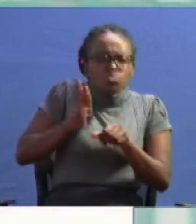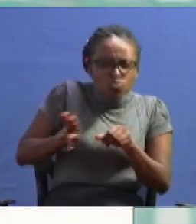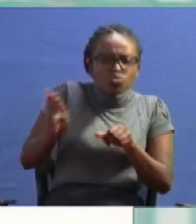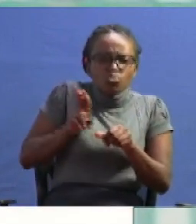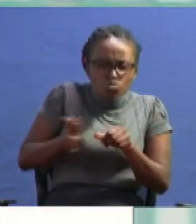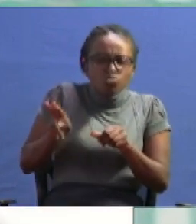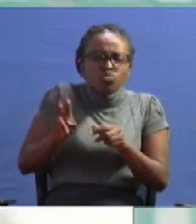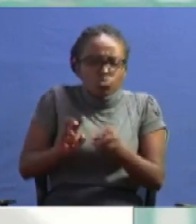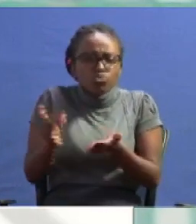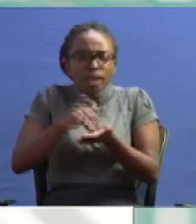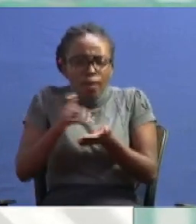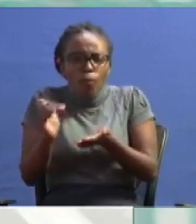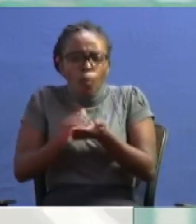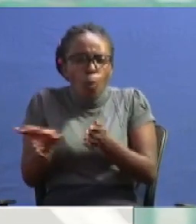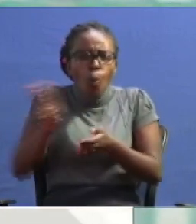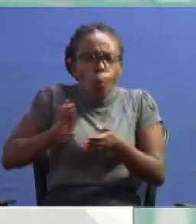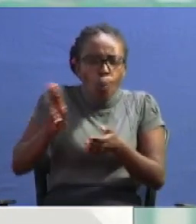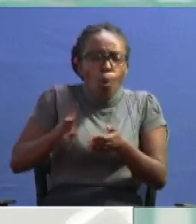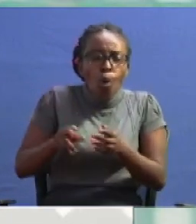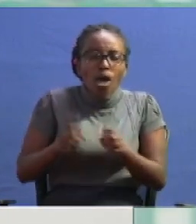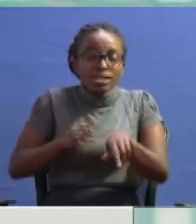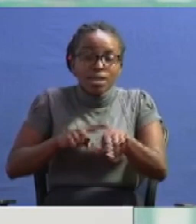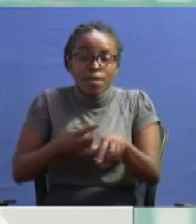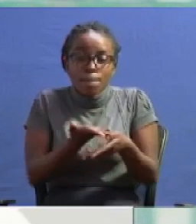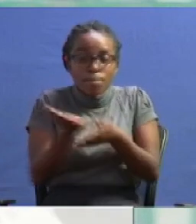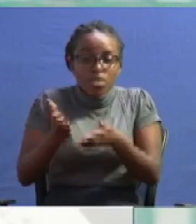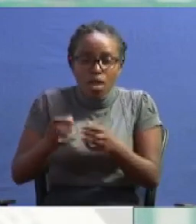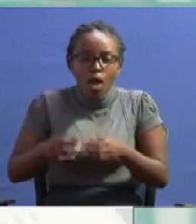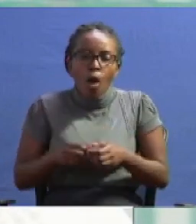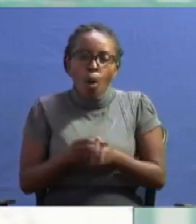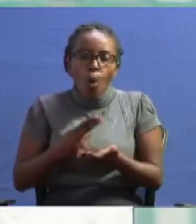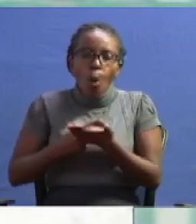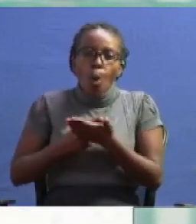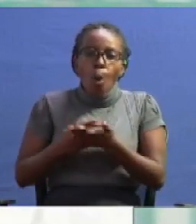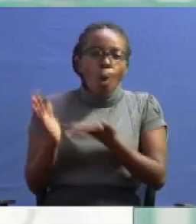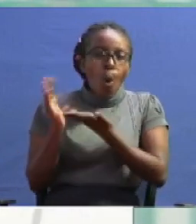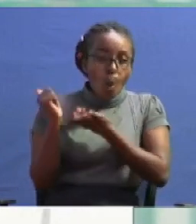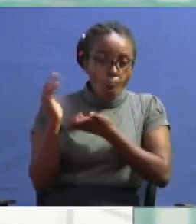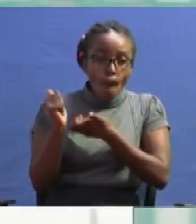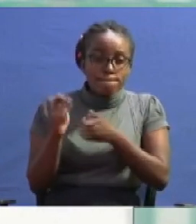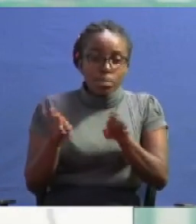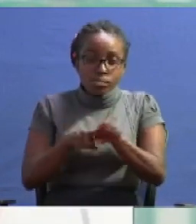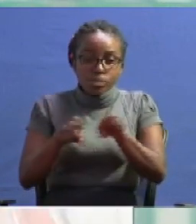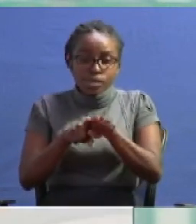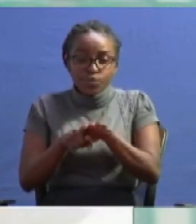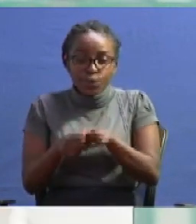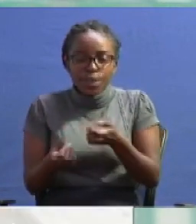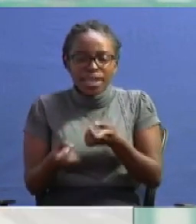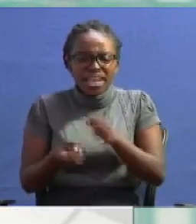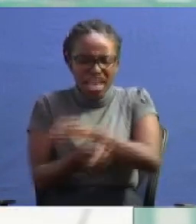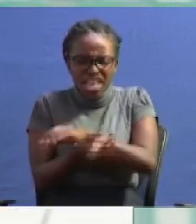subscription. It can be through tokenship, it can be through hope. For example, there are politicians